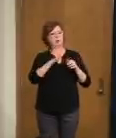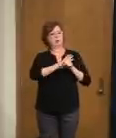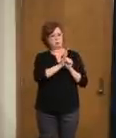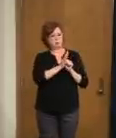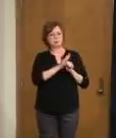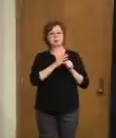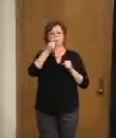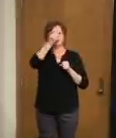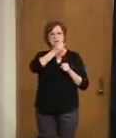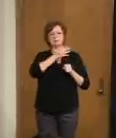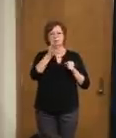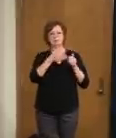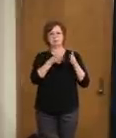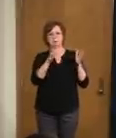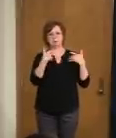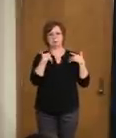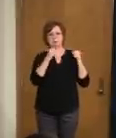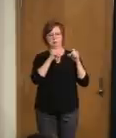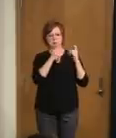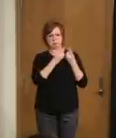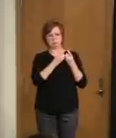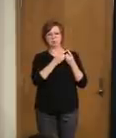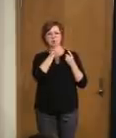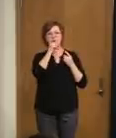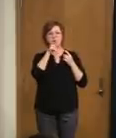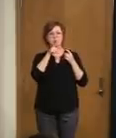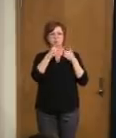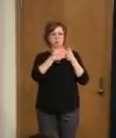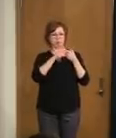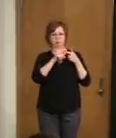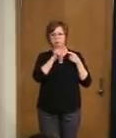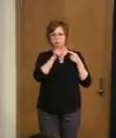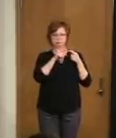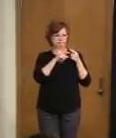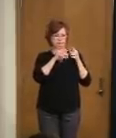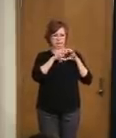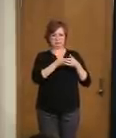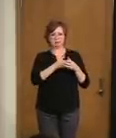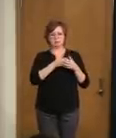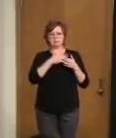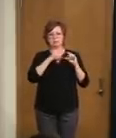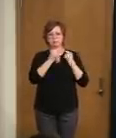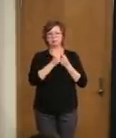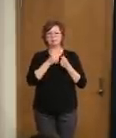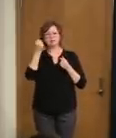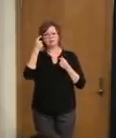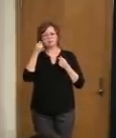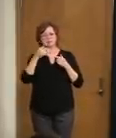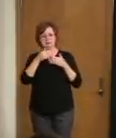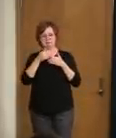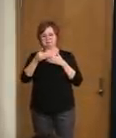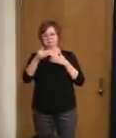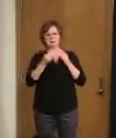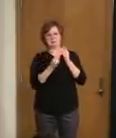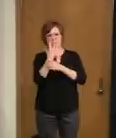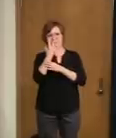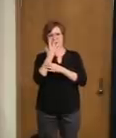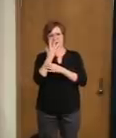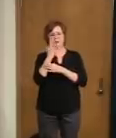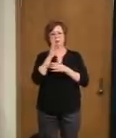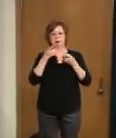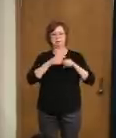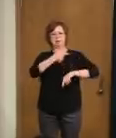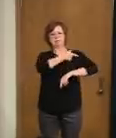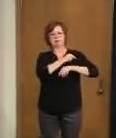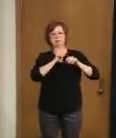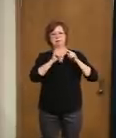are. It will be well into the spring since we will see the impact of vaccines having impact